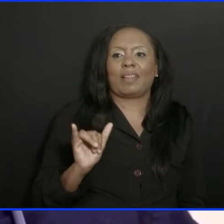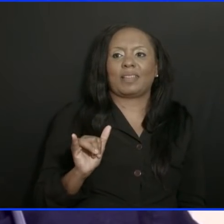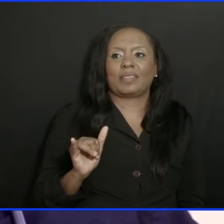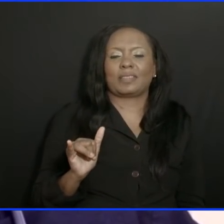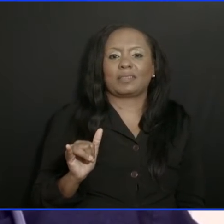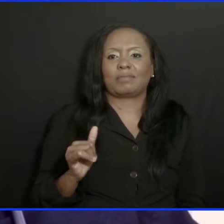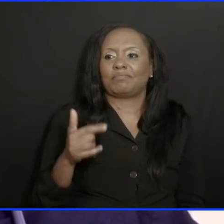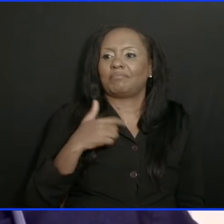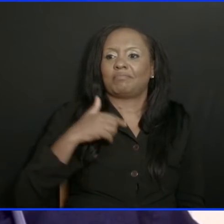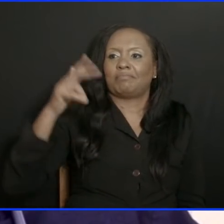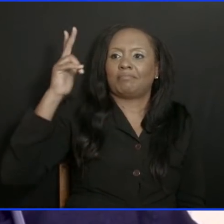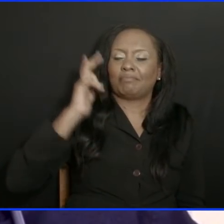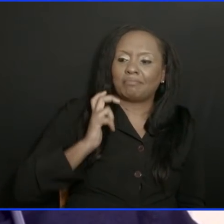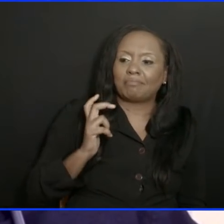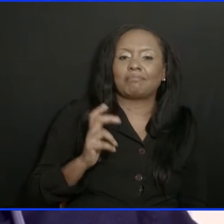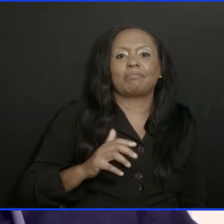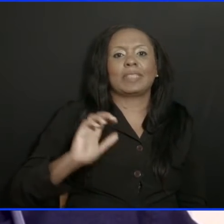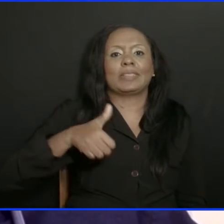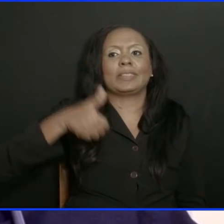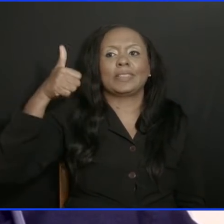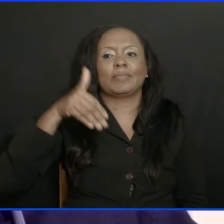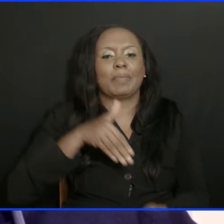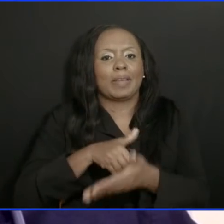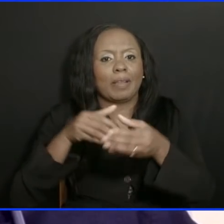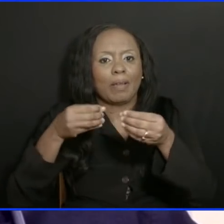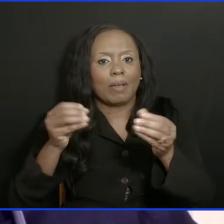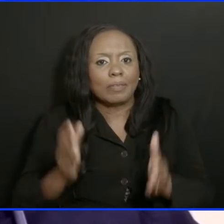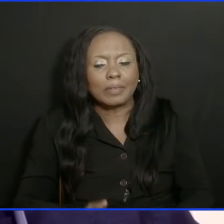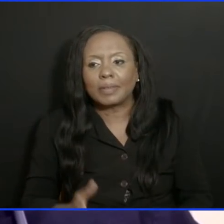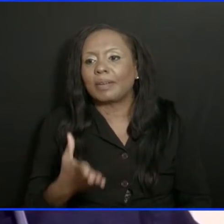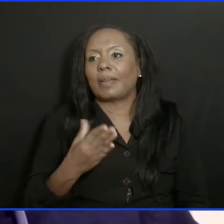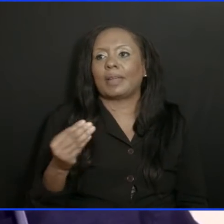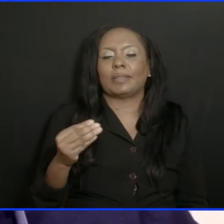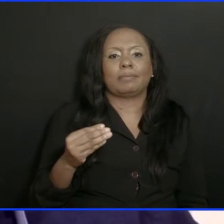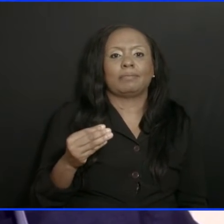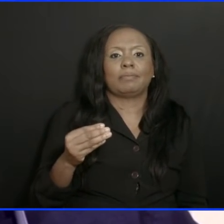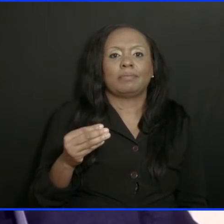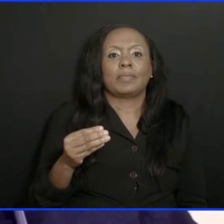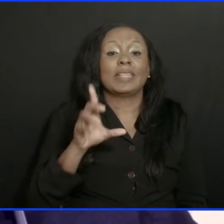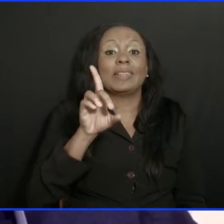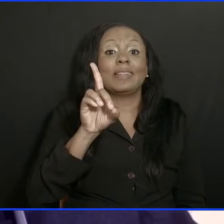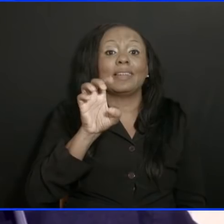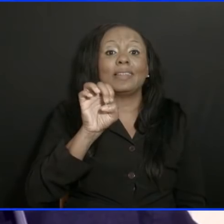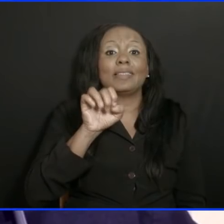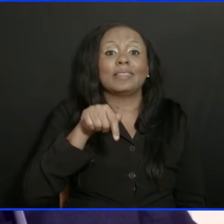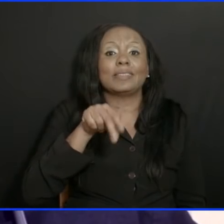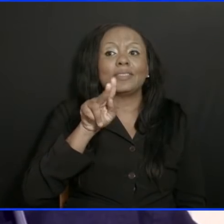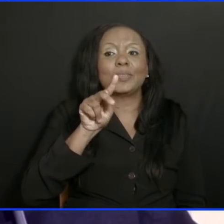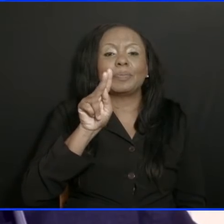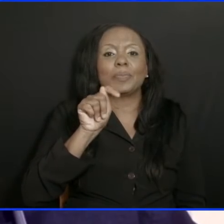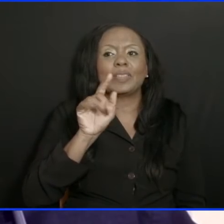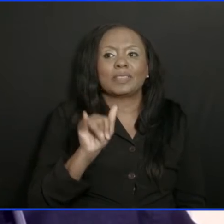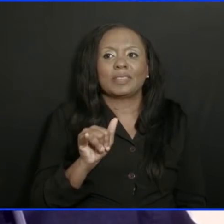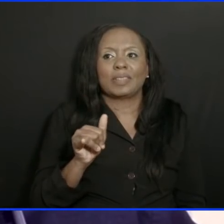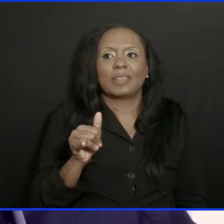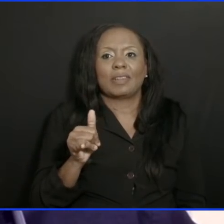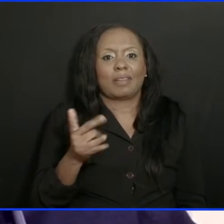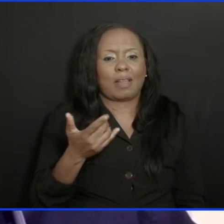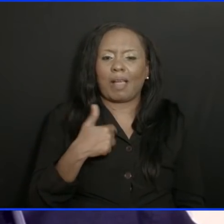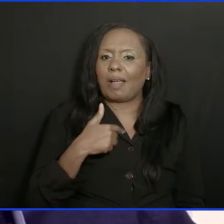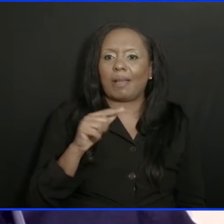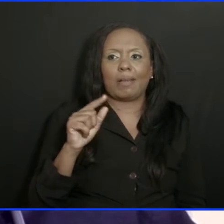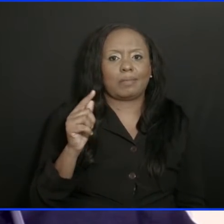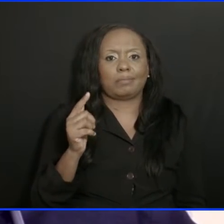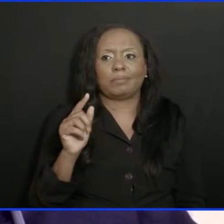listening to the CMO and the Deputy CMO, that I need to really give some assurance to